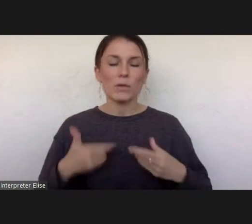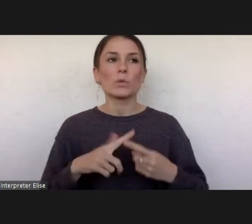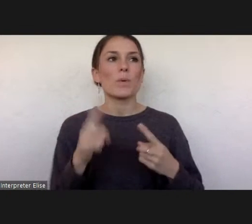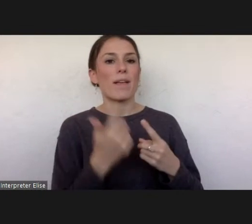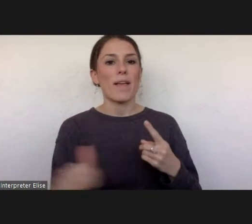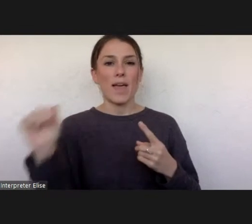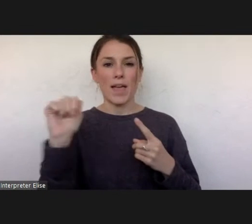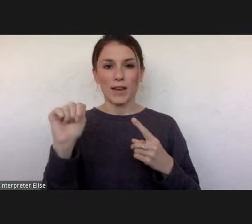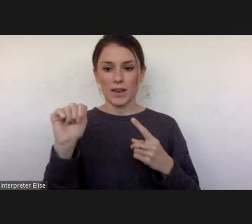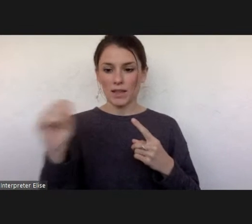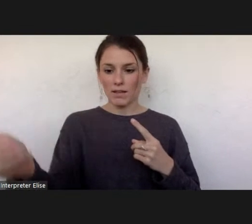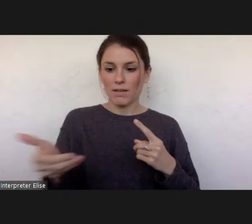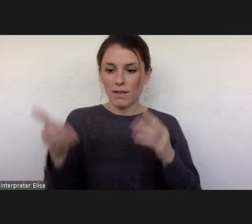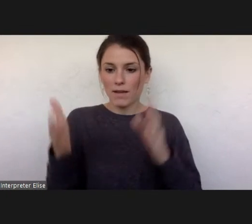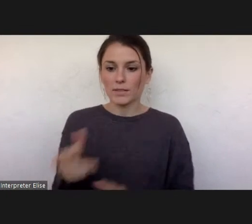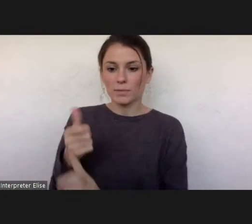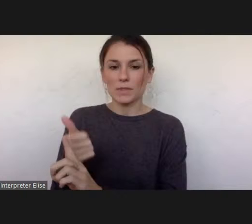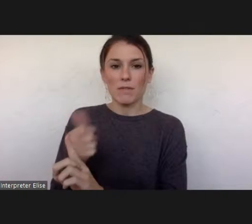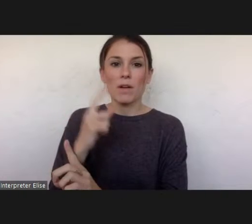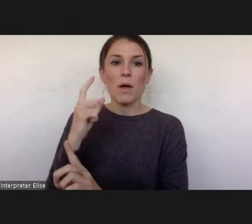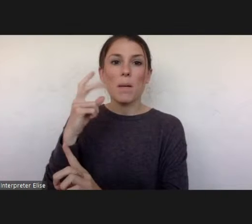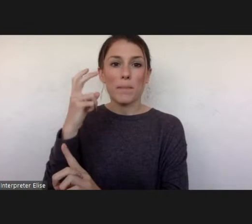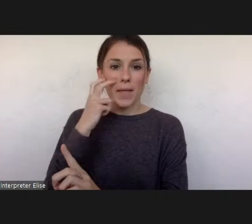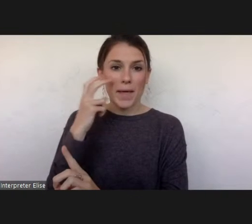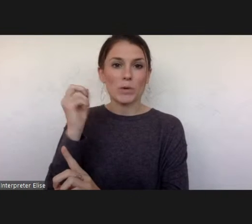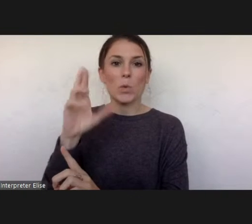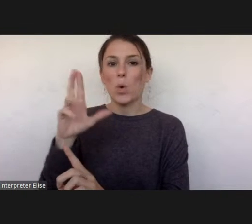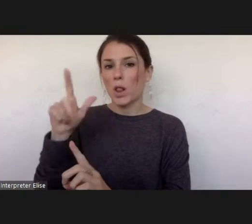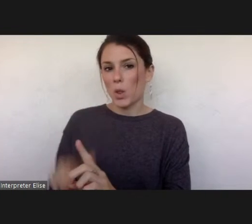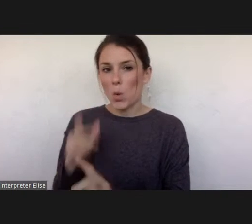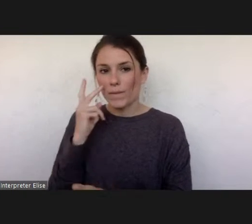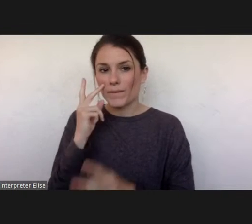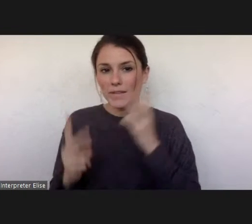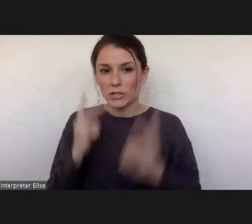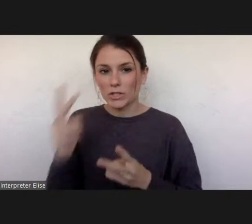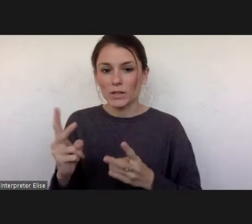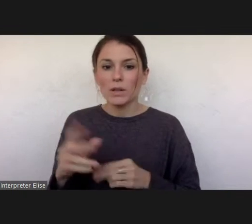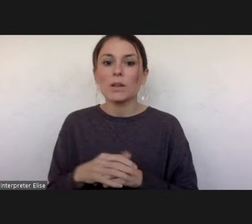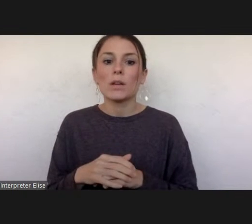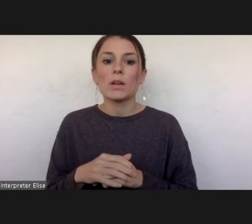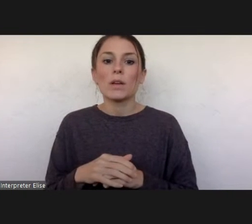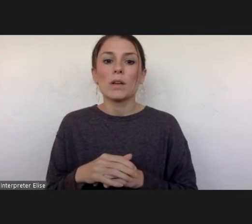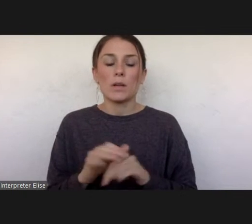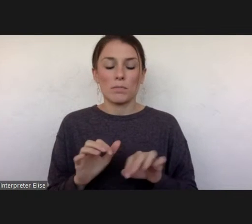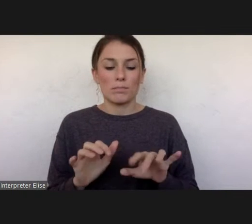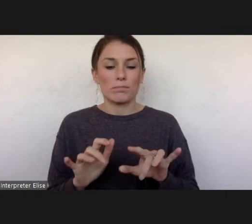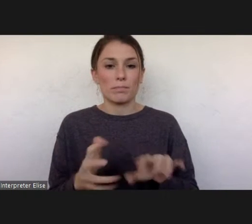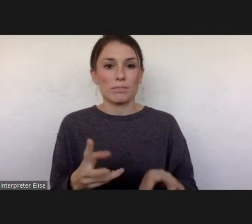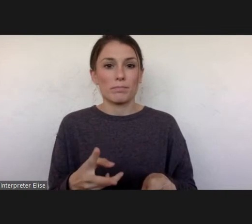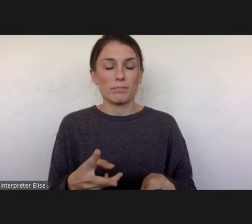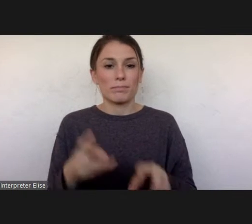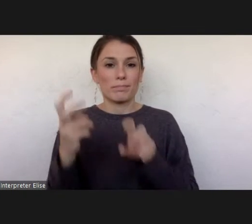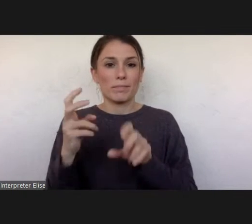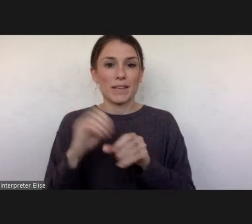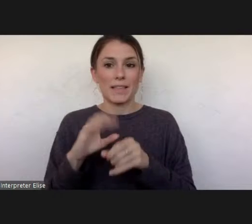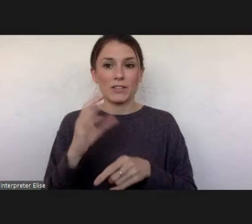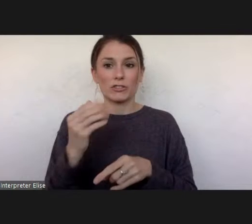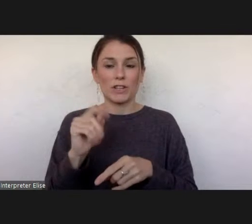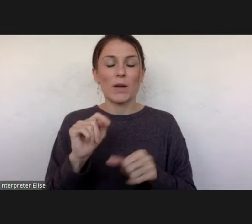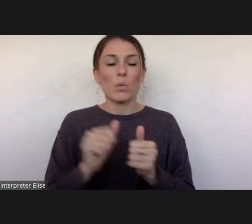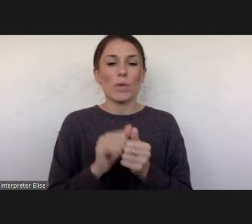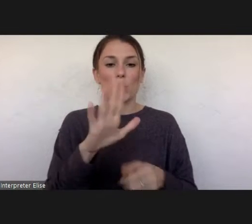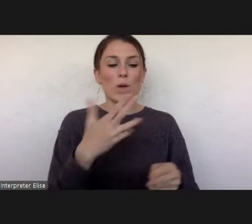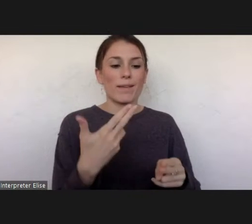are blind or low vision. Please drop a greeting line in the chat with your name, your pronouns, where you're meeting